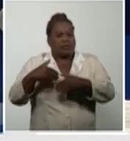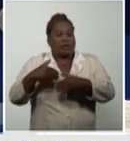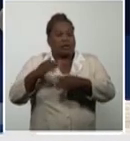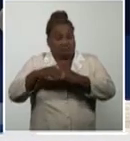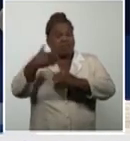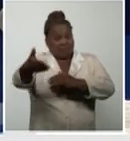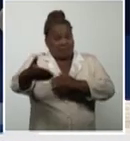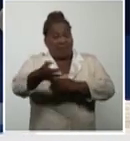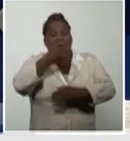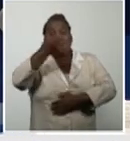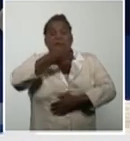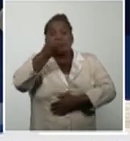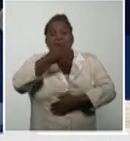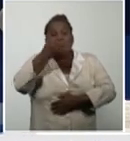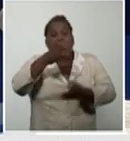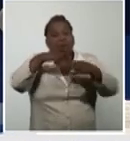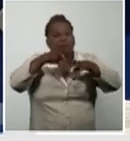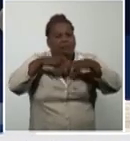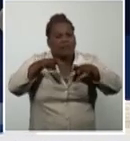986, accumulate